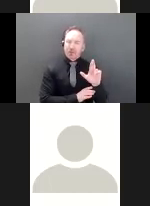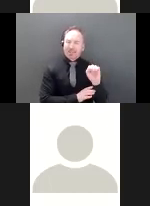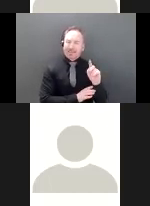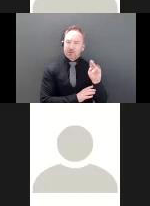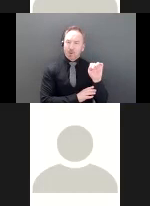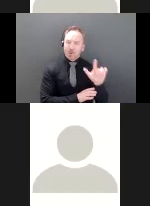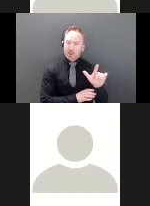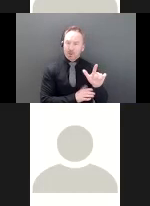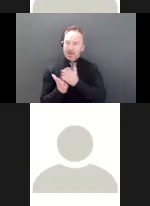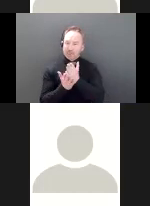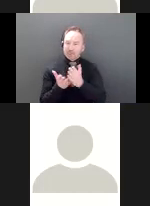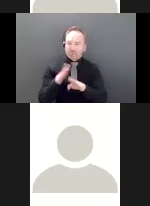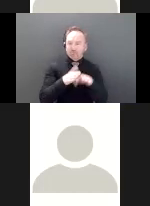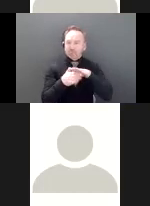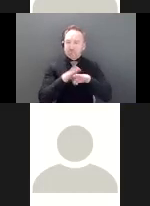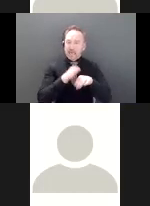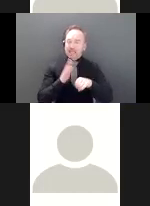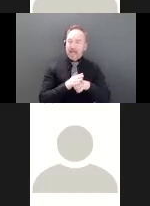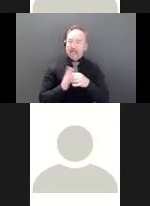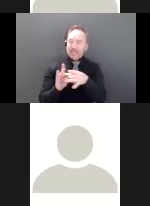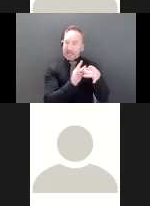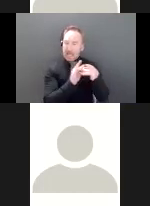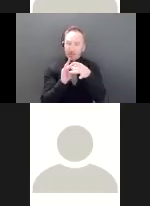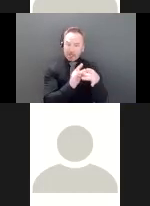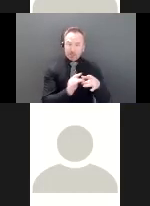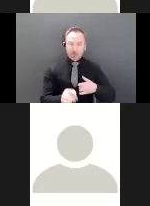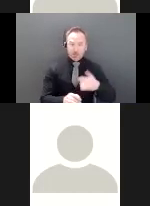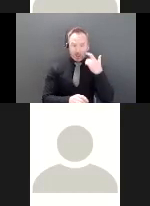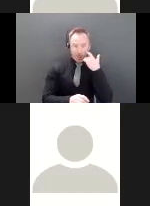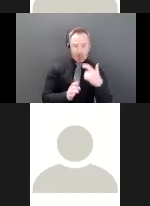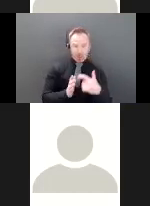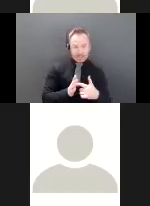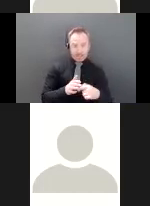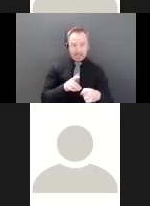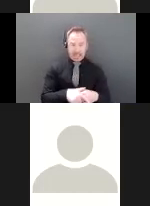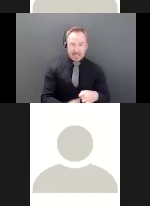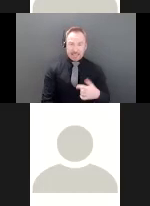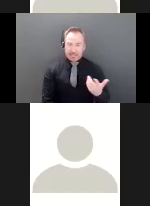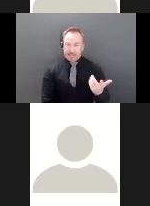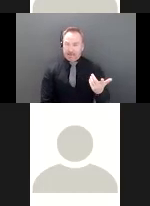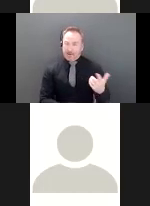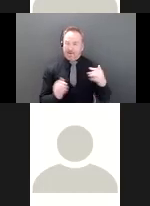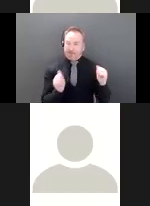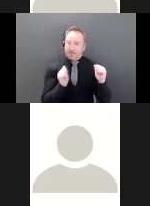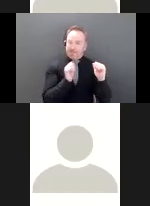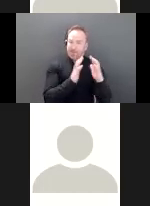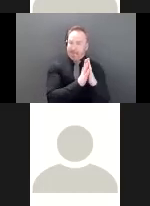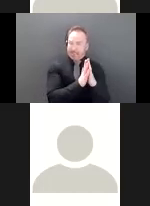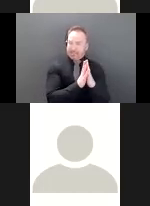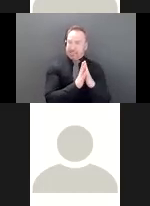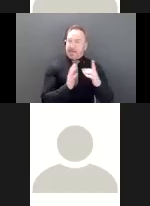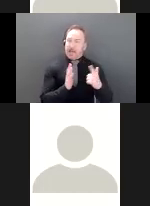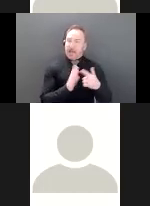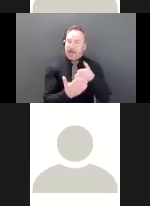we did see that only 9% of the networks were saying that their violence against women coordinating committee